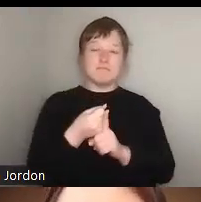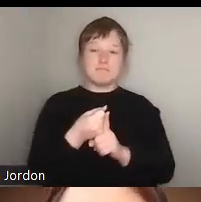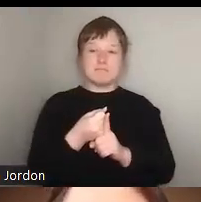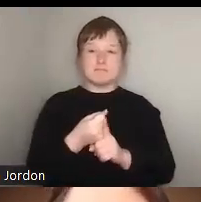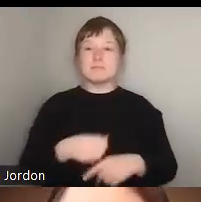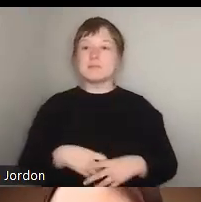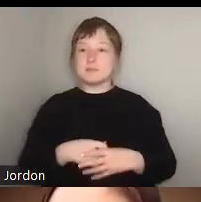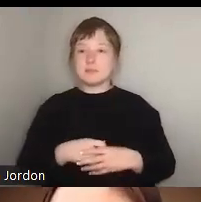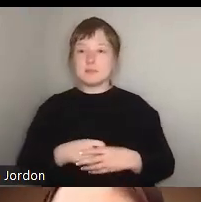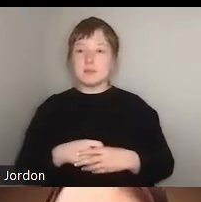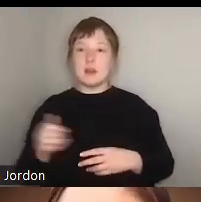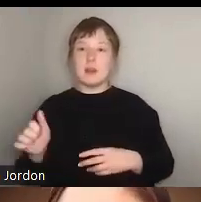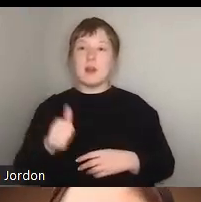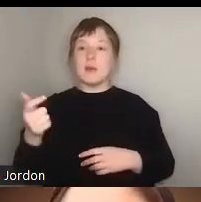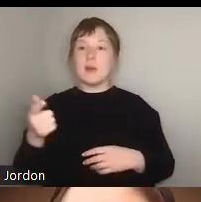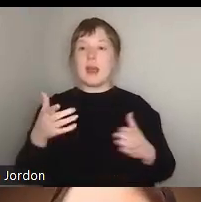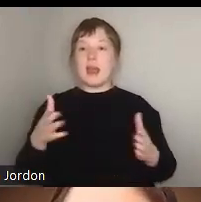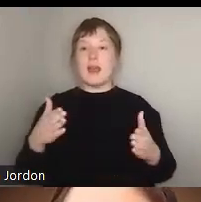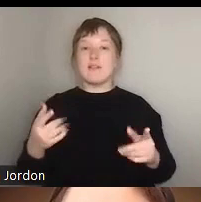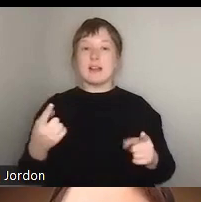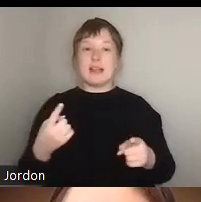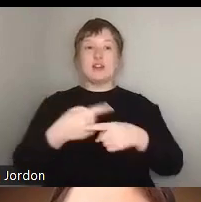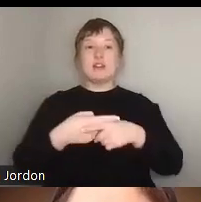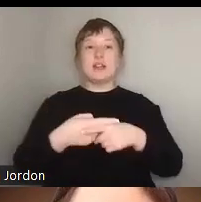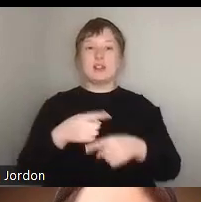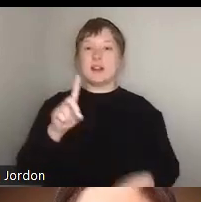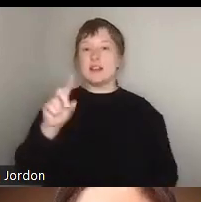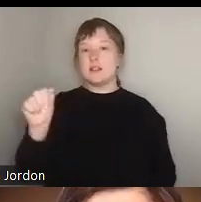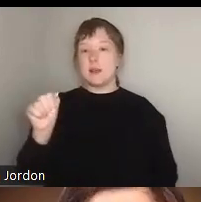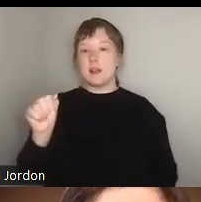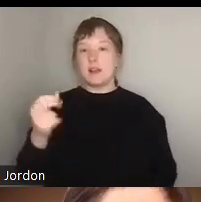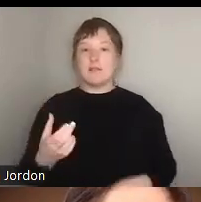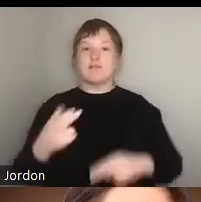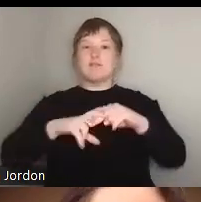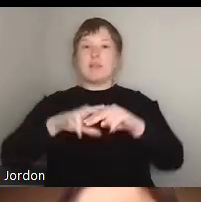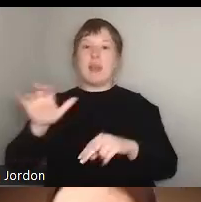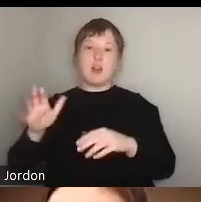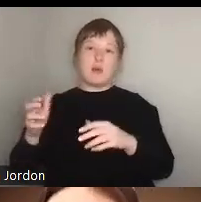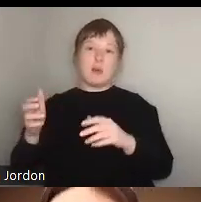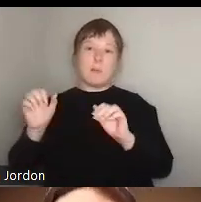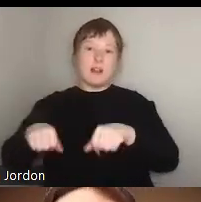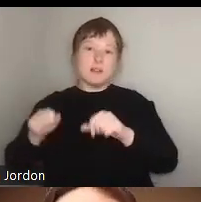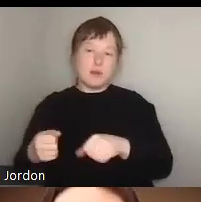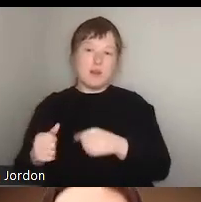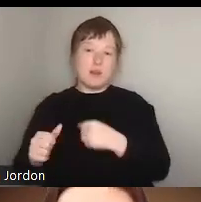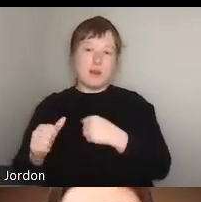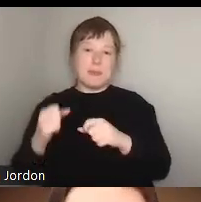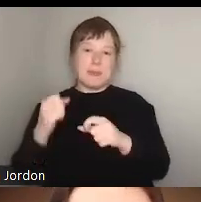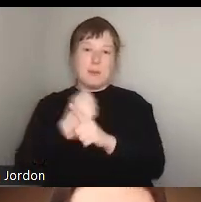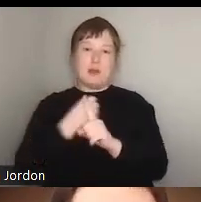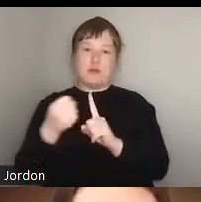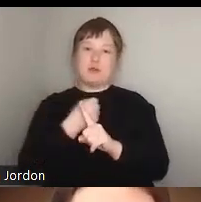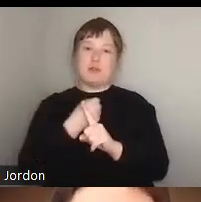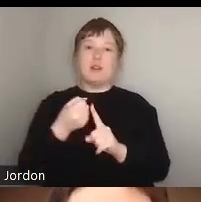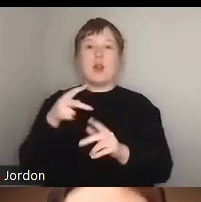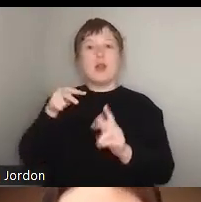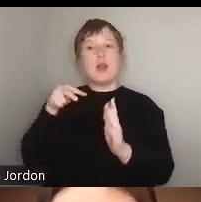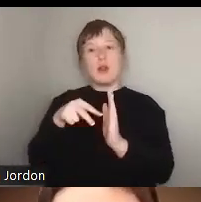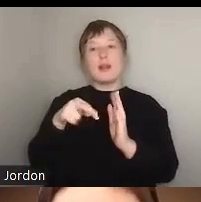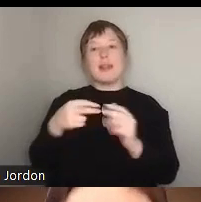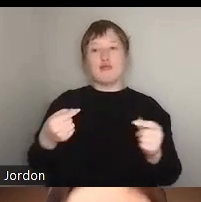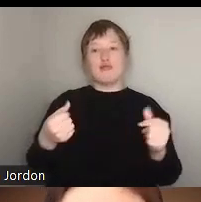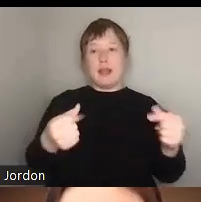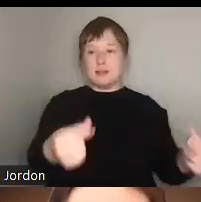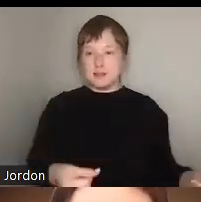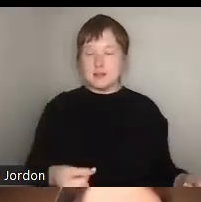other way that there's an intersection is that disability increases the chance of abuse. So we were just talking about that, looking at those rates. People with disabilities